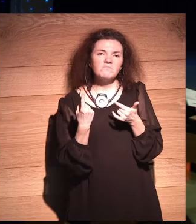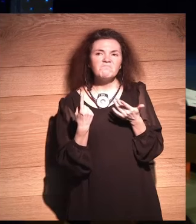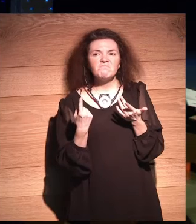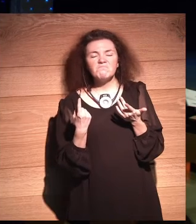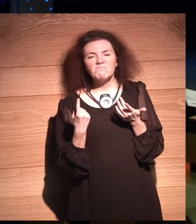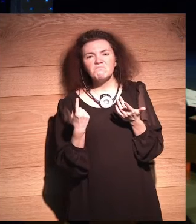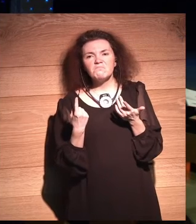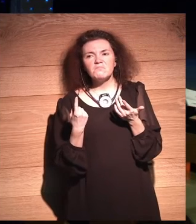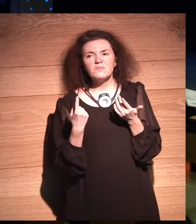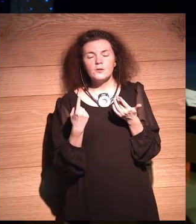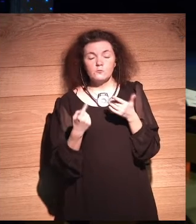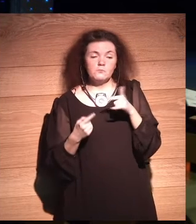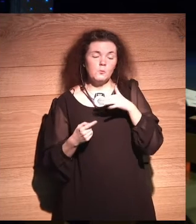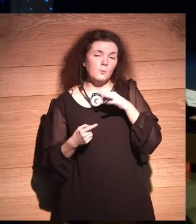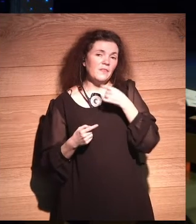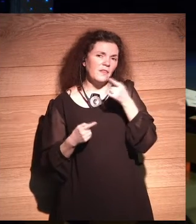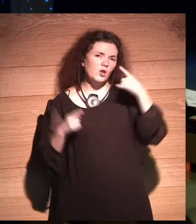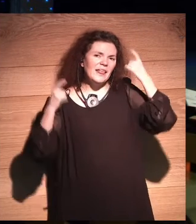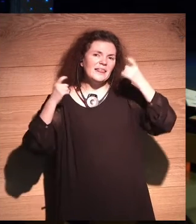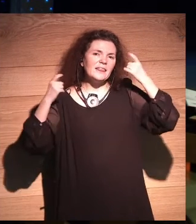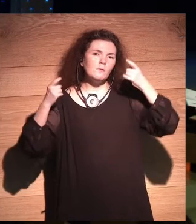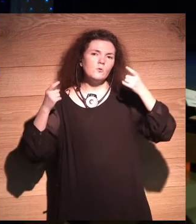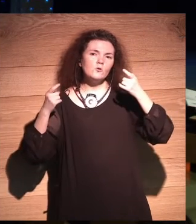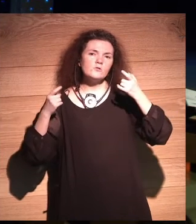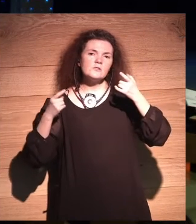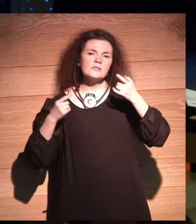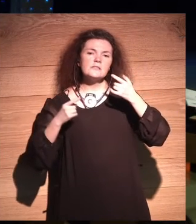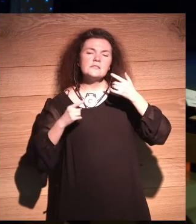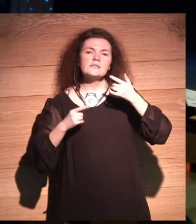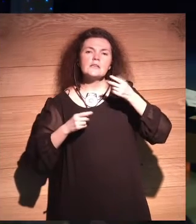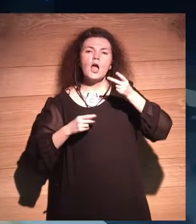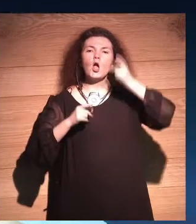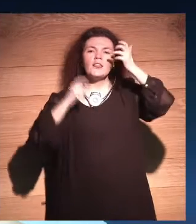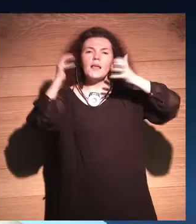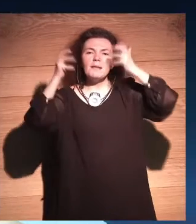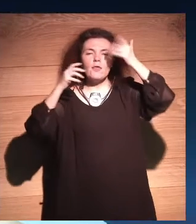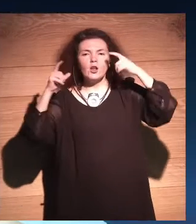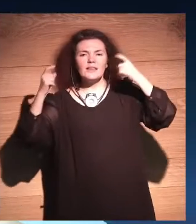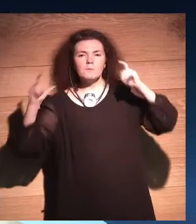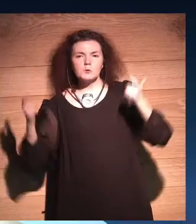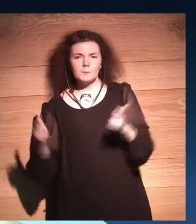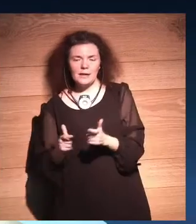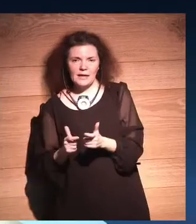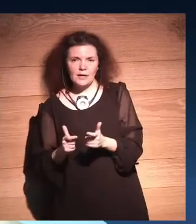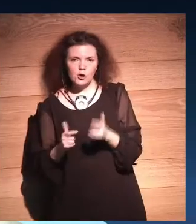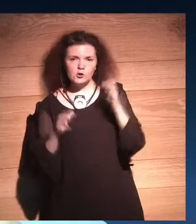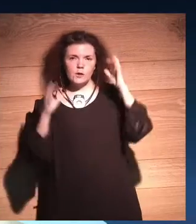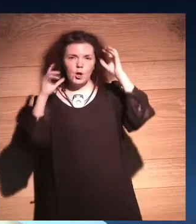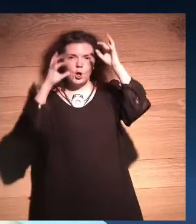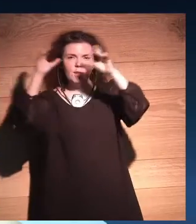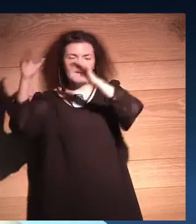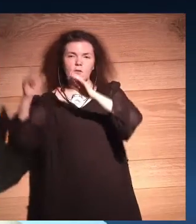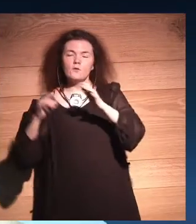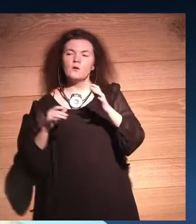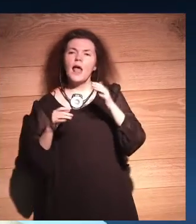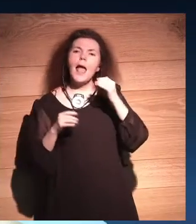reduce the carbon emissions. And then we have lots of these collective intelligence mechanisms using data